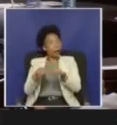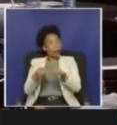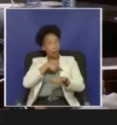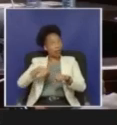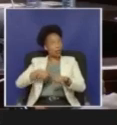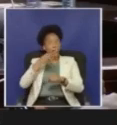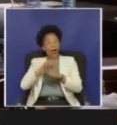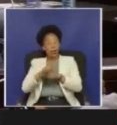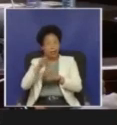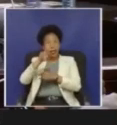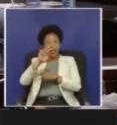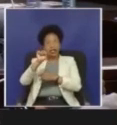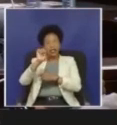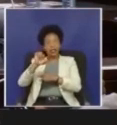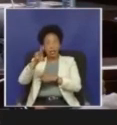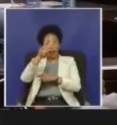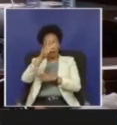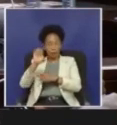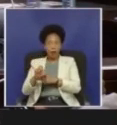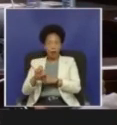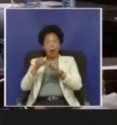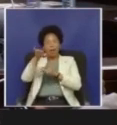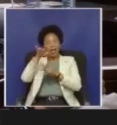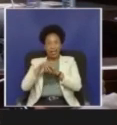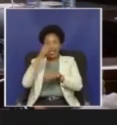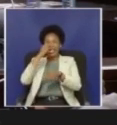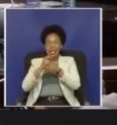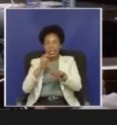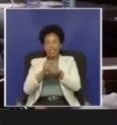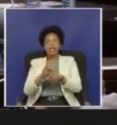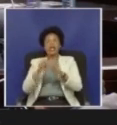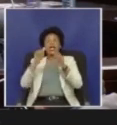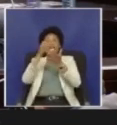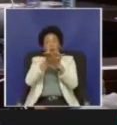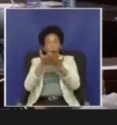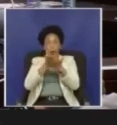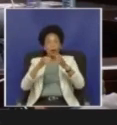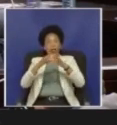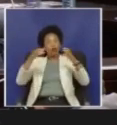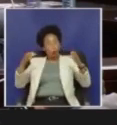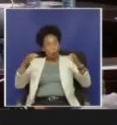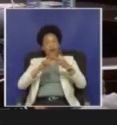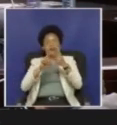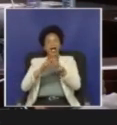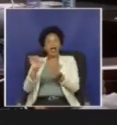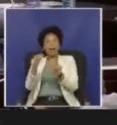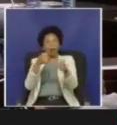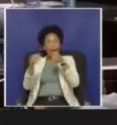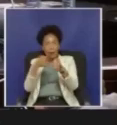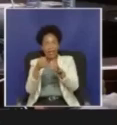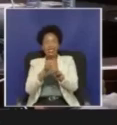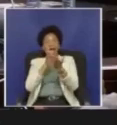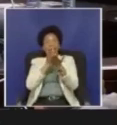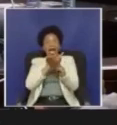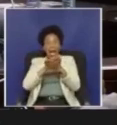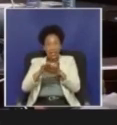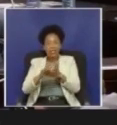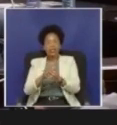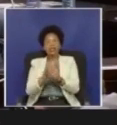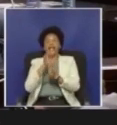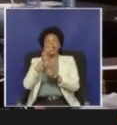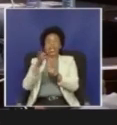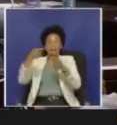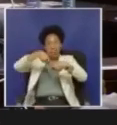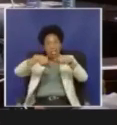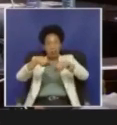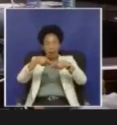should also have economic growth, employment, and investment targets together with an inflation